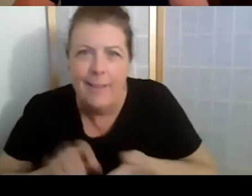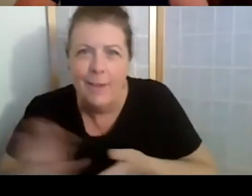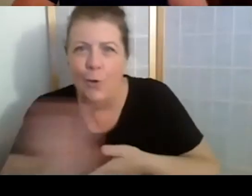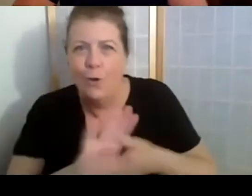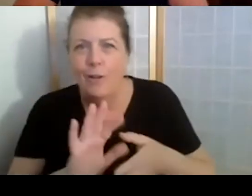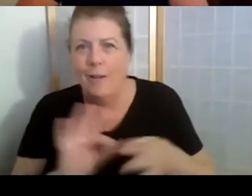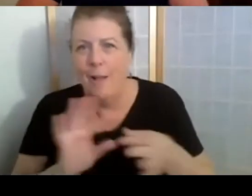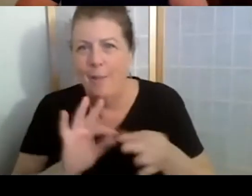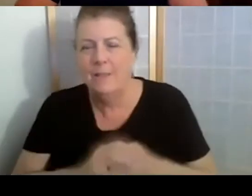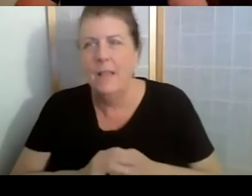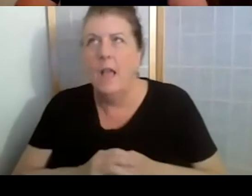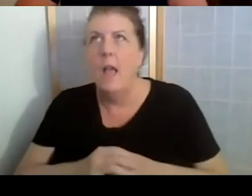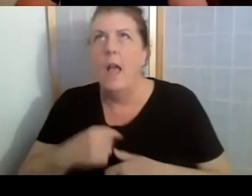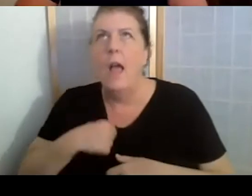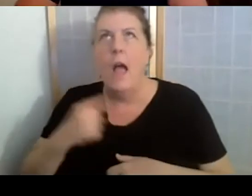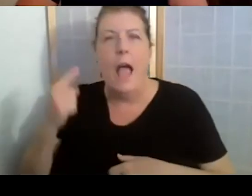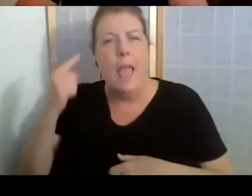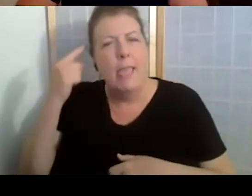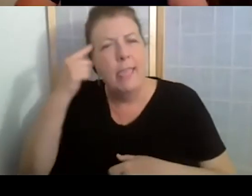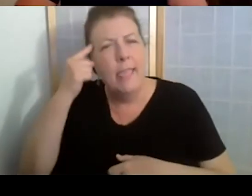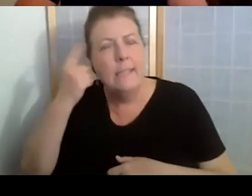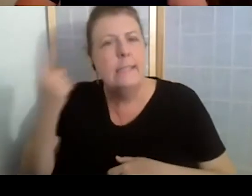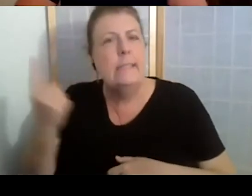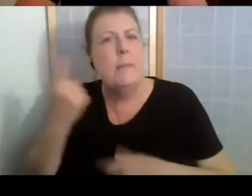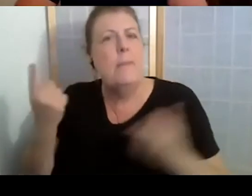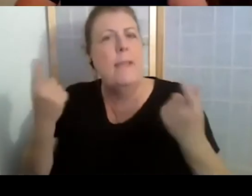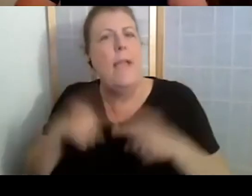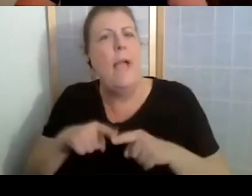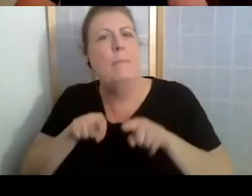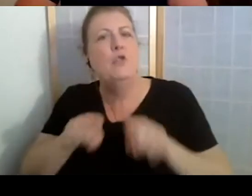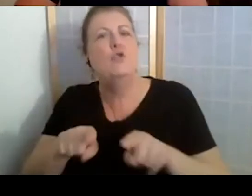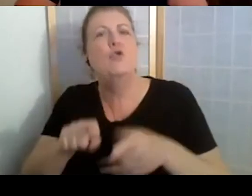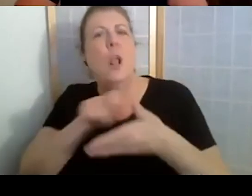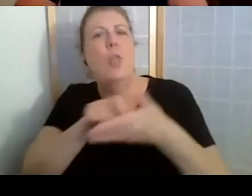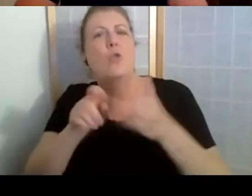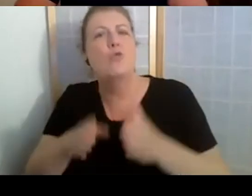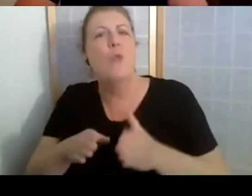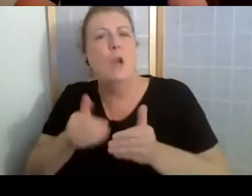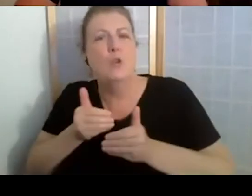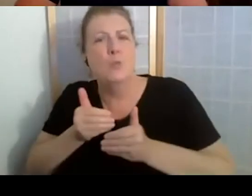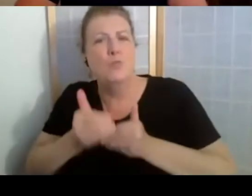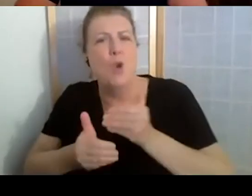that the writer's process that becomes so